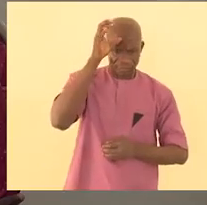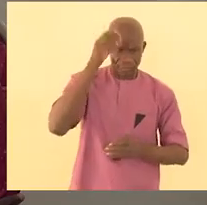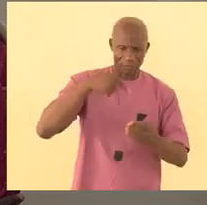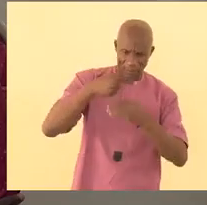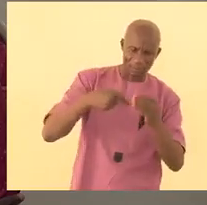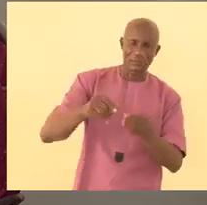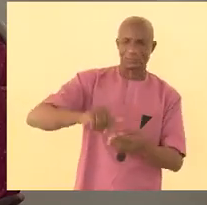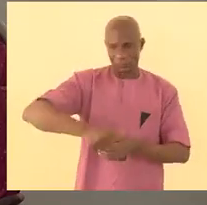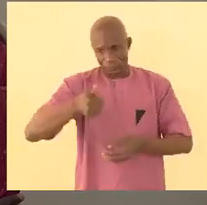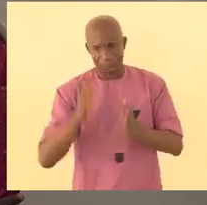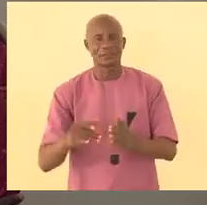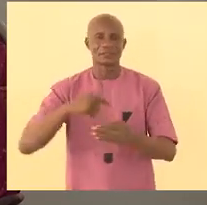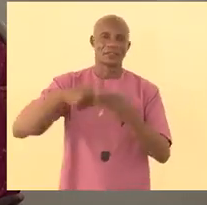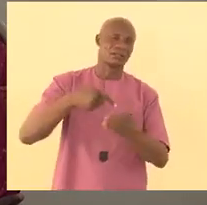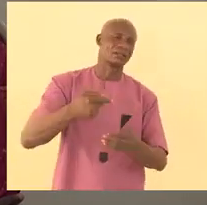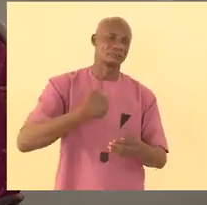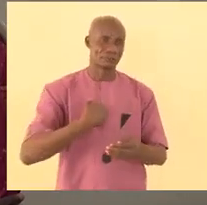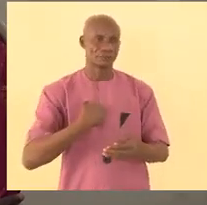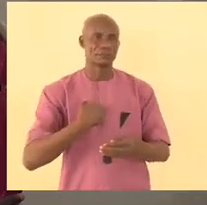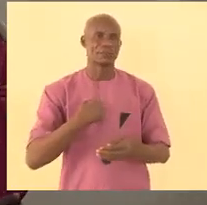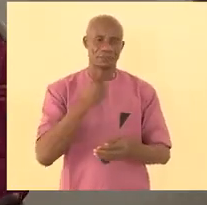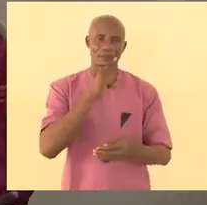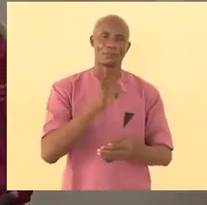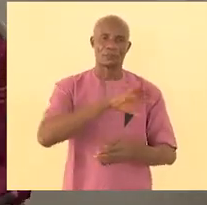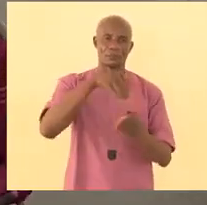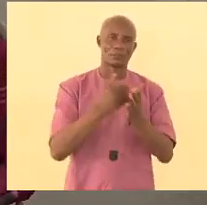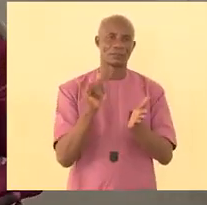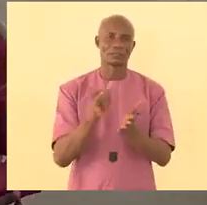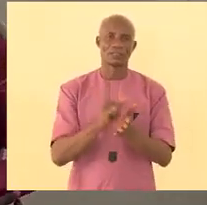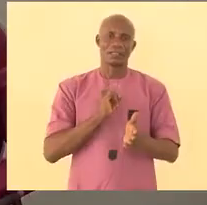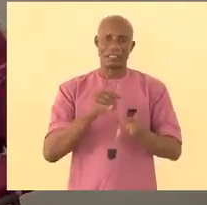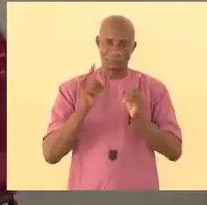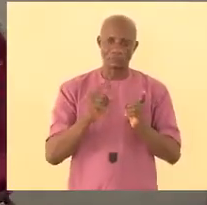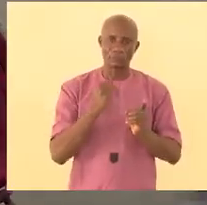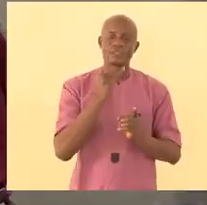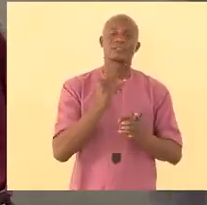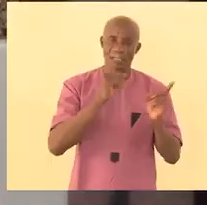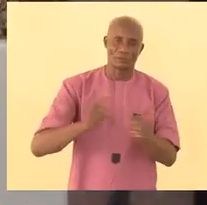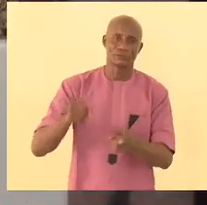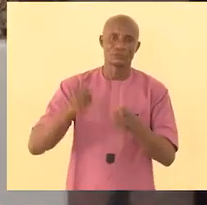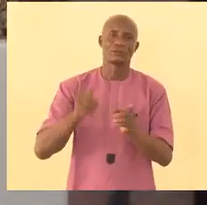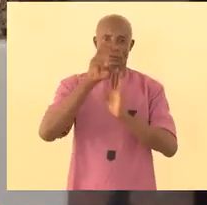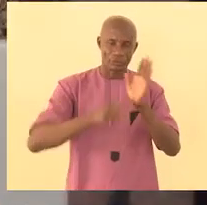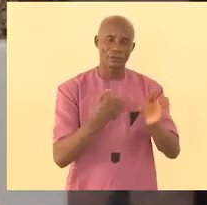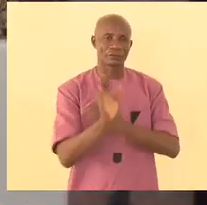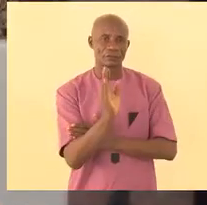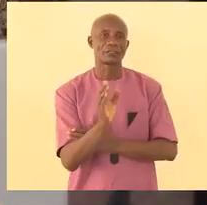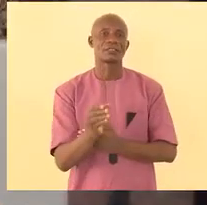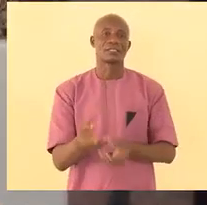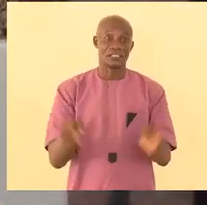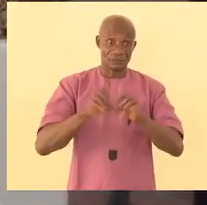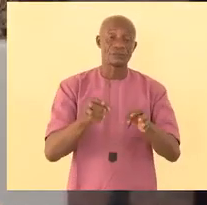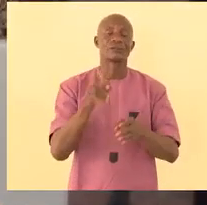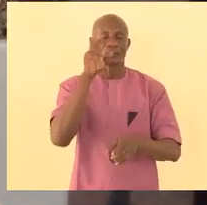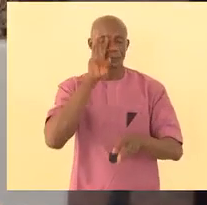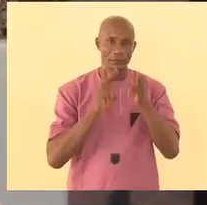me? Is what I'm doing, is it according to the will of God? Even if I'm in sorrow, I will be hopeful